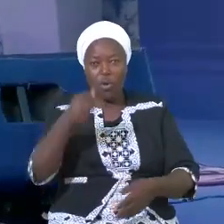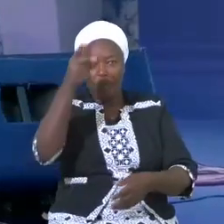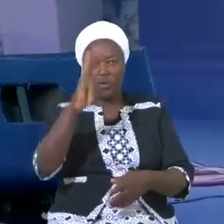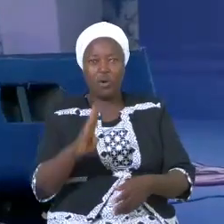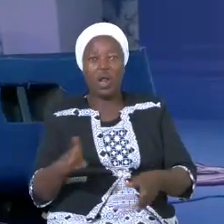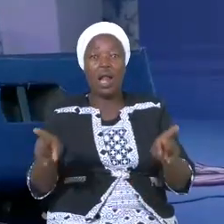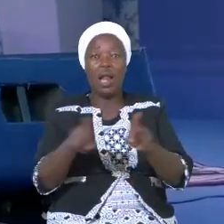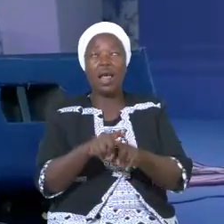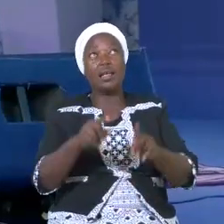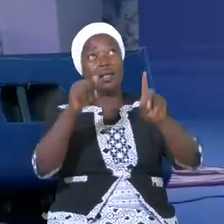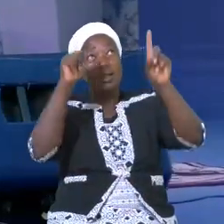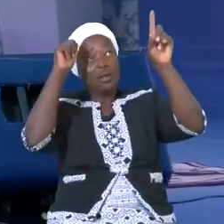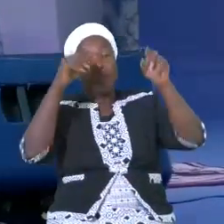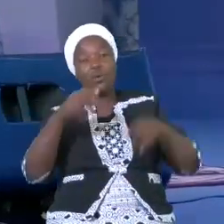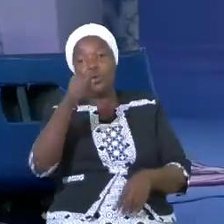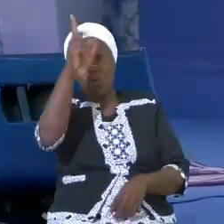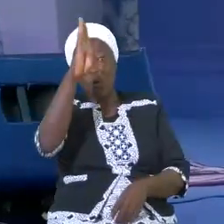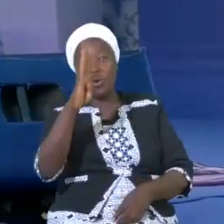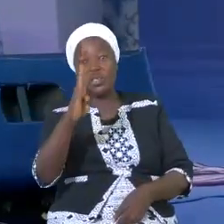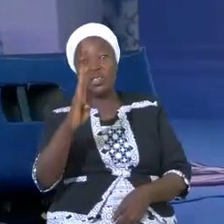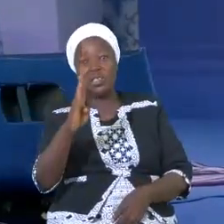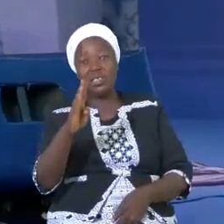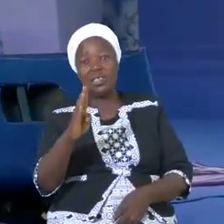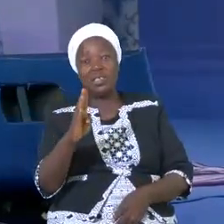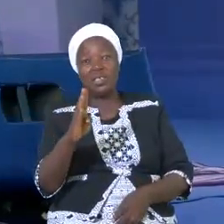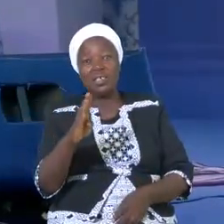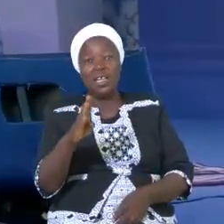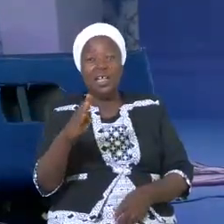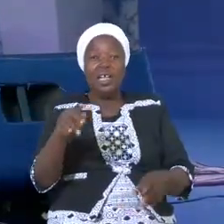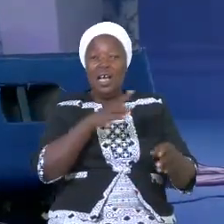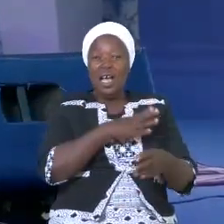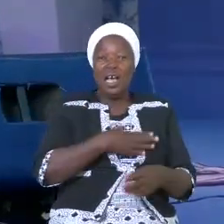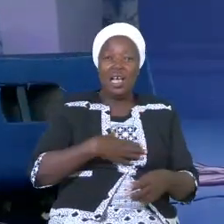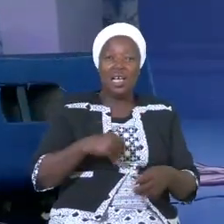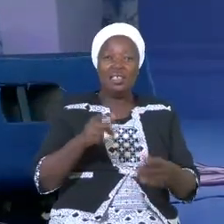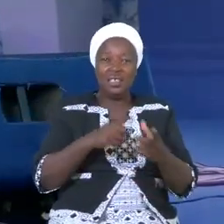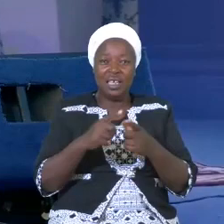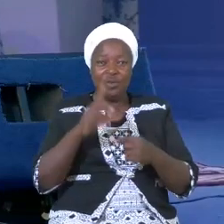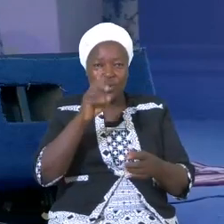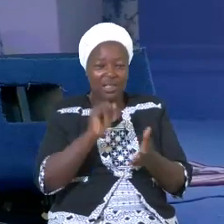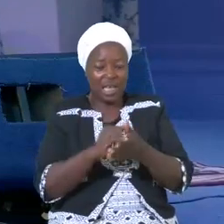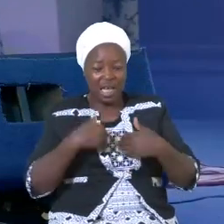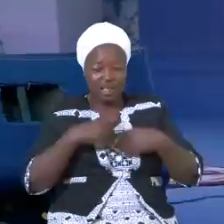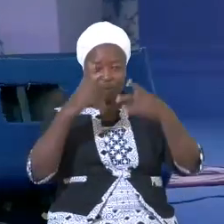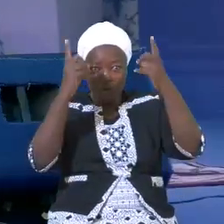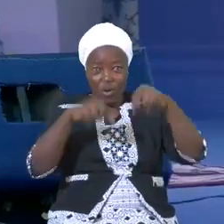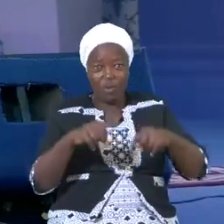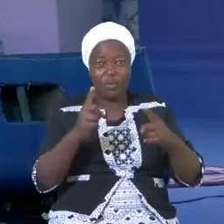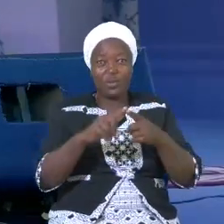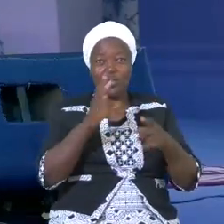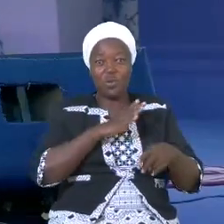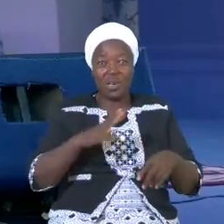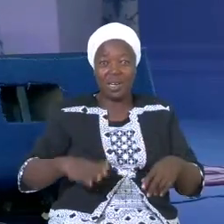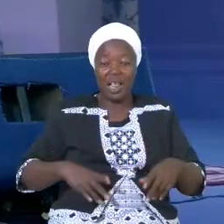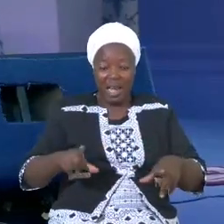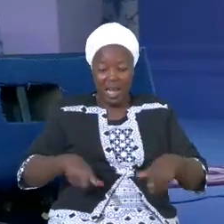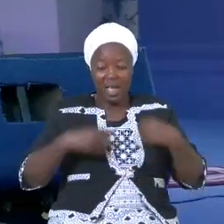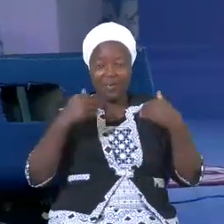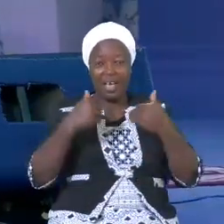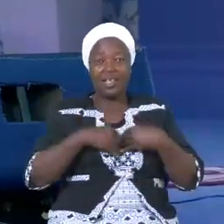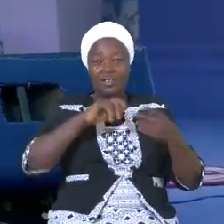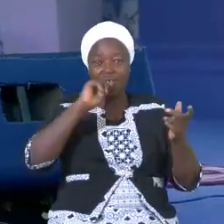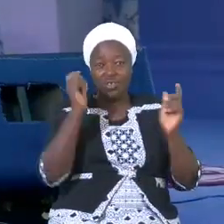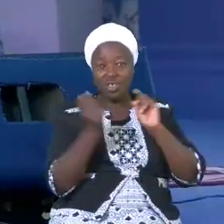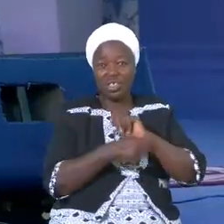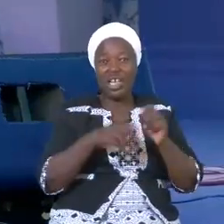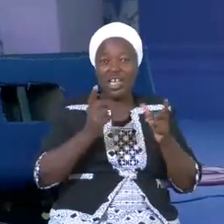god like the godly the one who has now come to christ life has changed things have turned